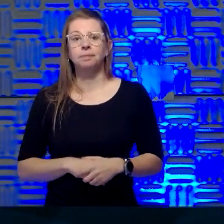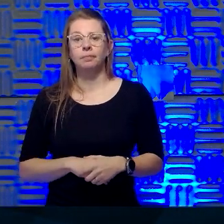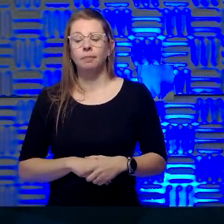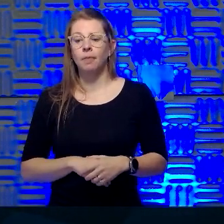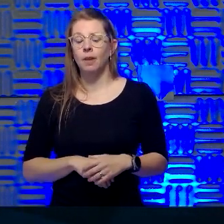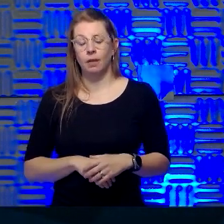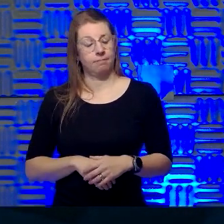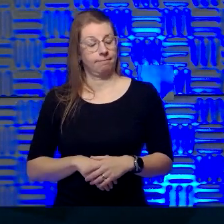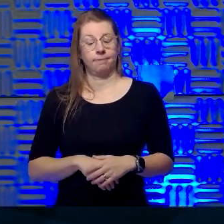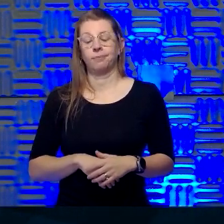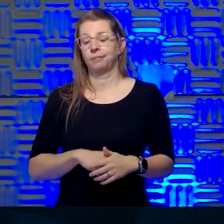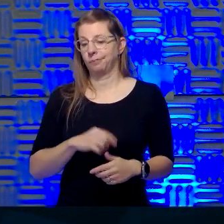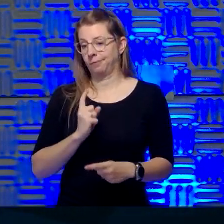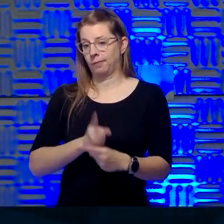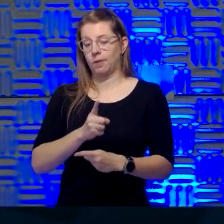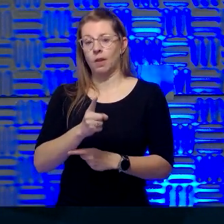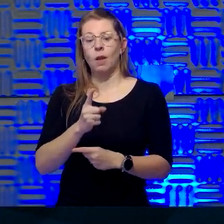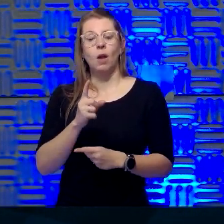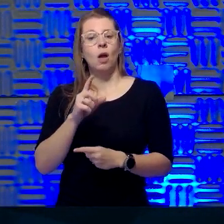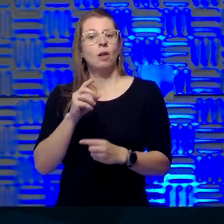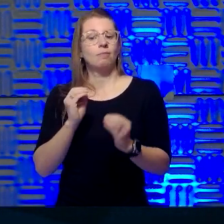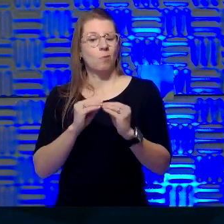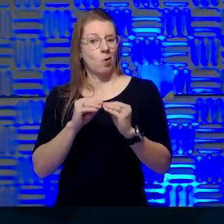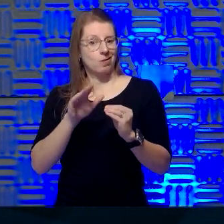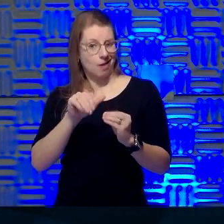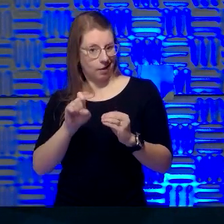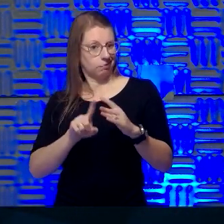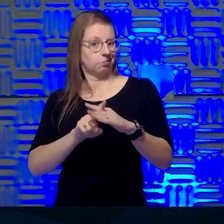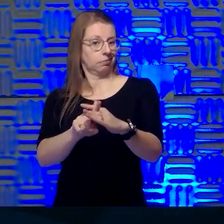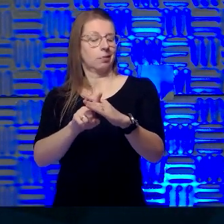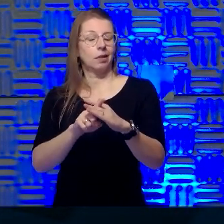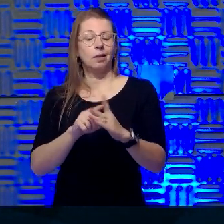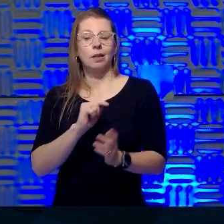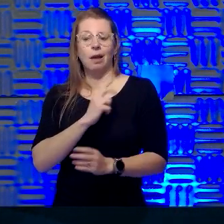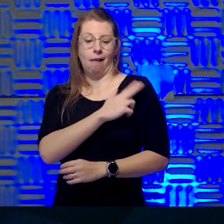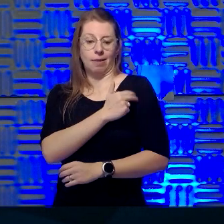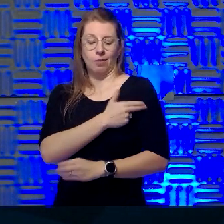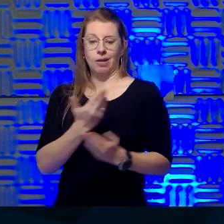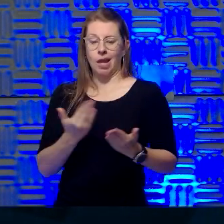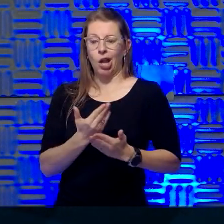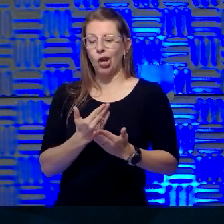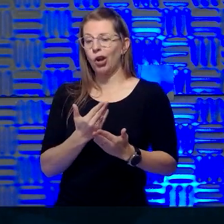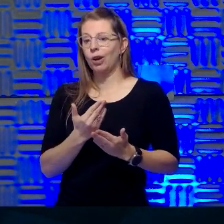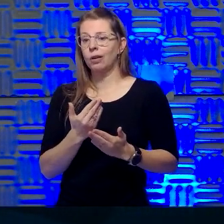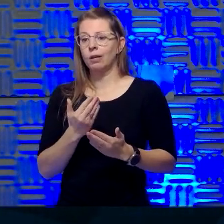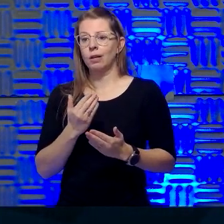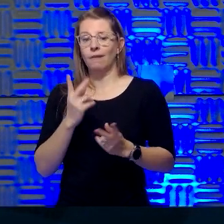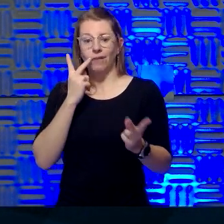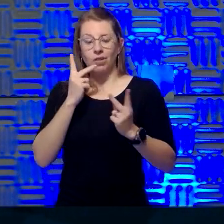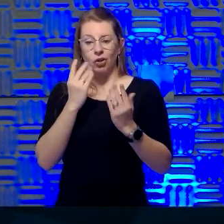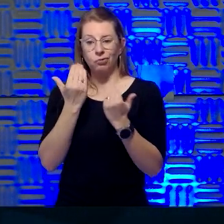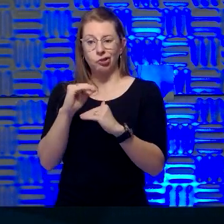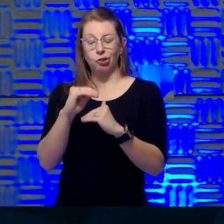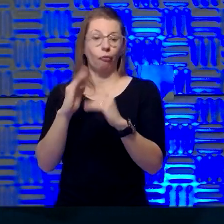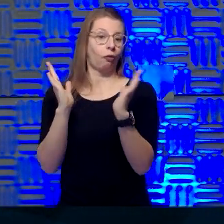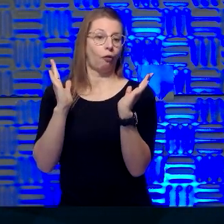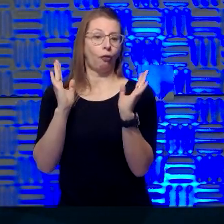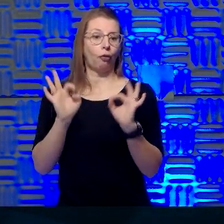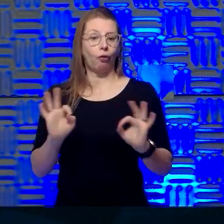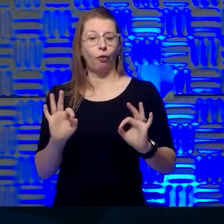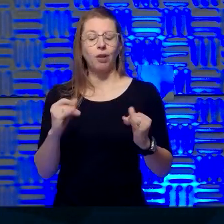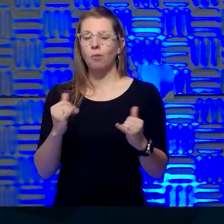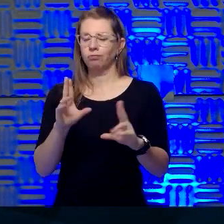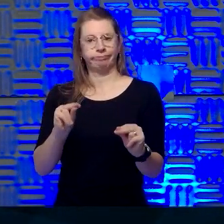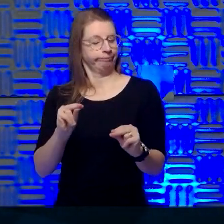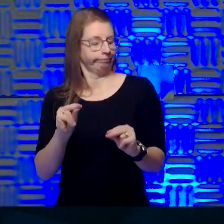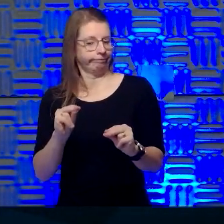No, for sure. We're going to see some more cases. And at the hospital here, we have not relaxed any of our visitor restrictions. We still have